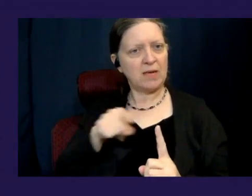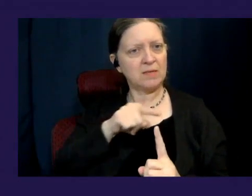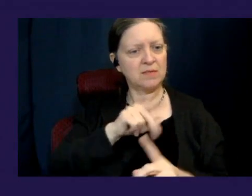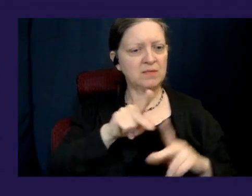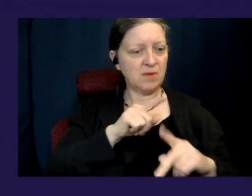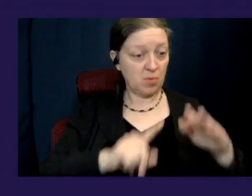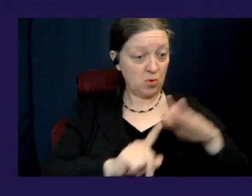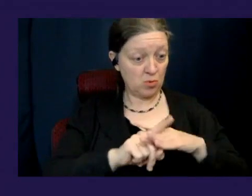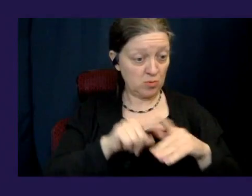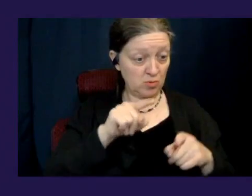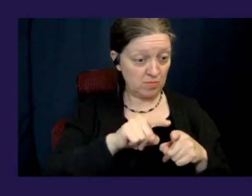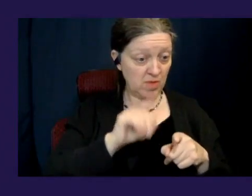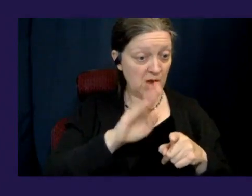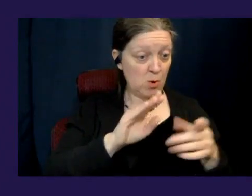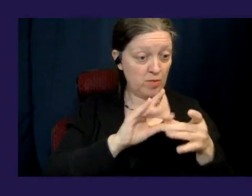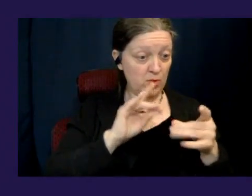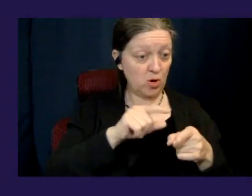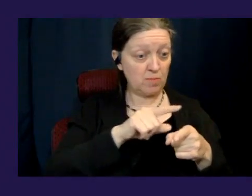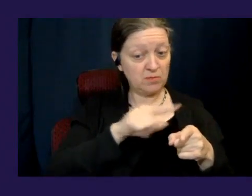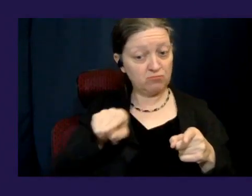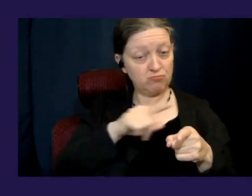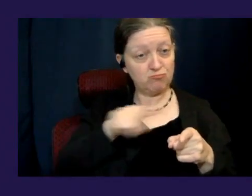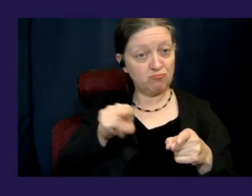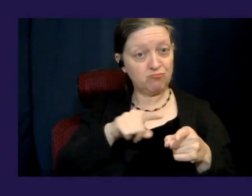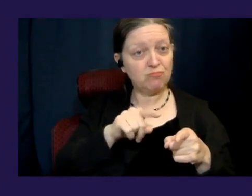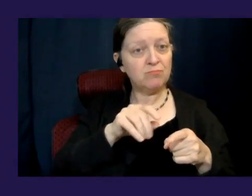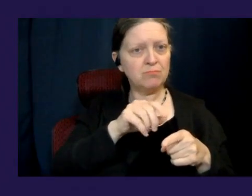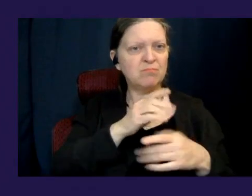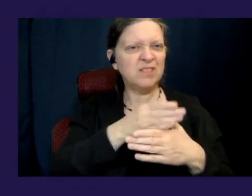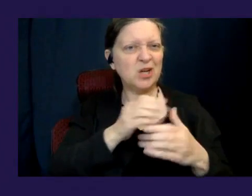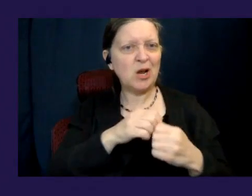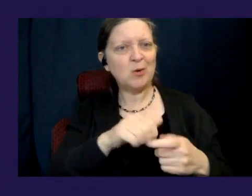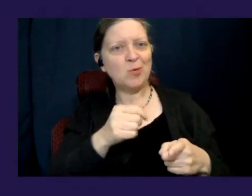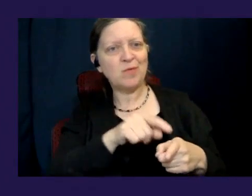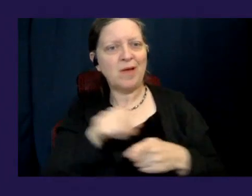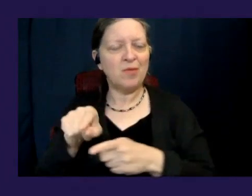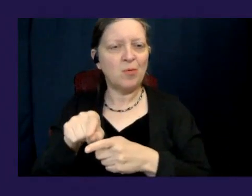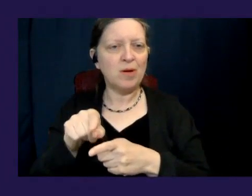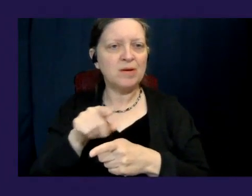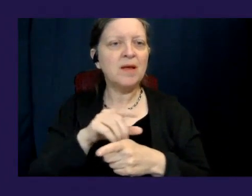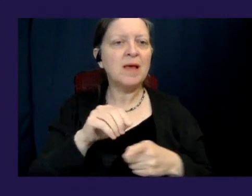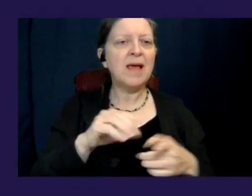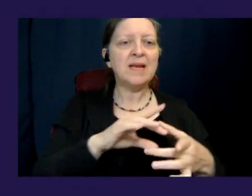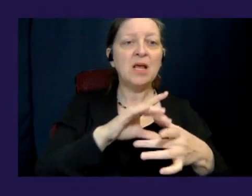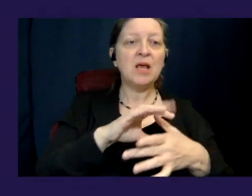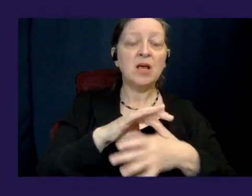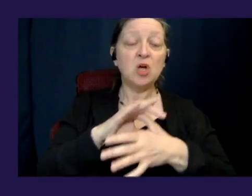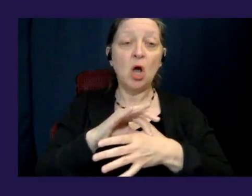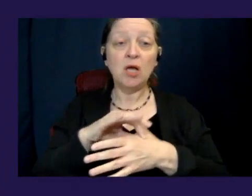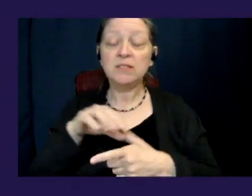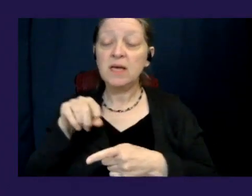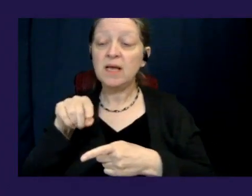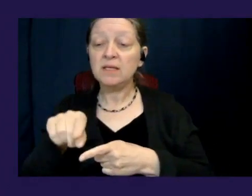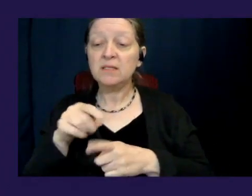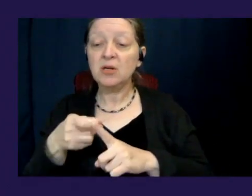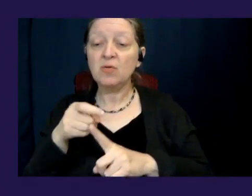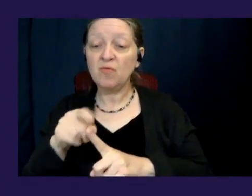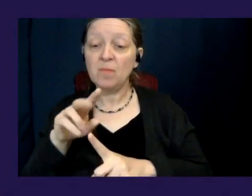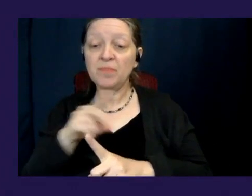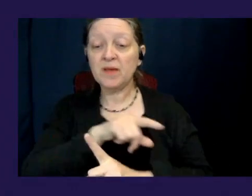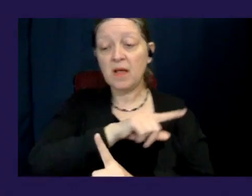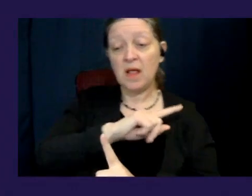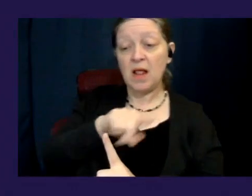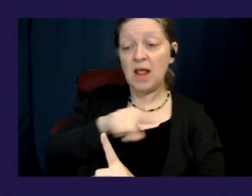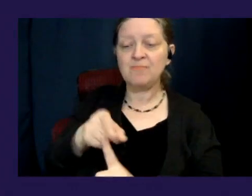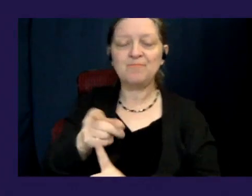their comments from one community to another. And it also directs content back from that second community to the first community. And